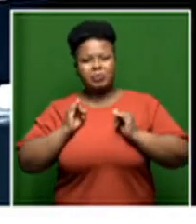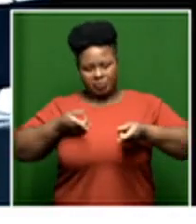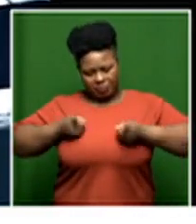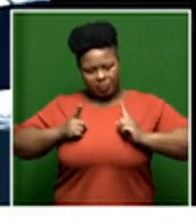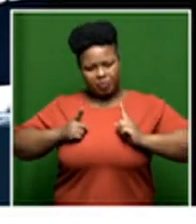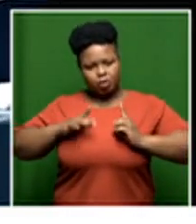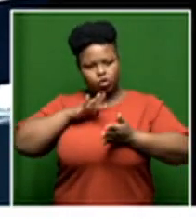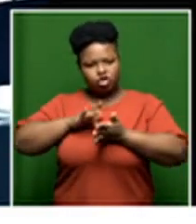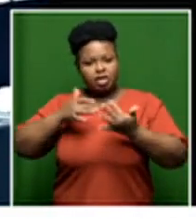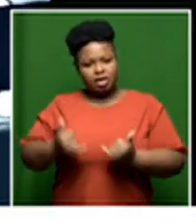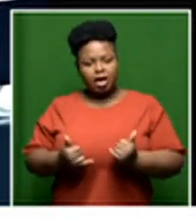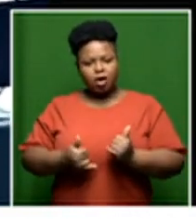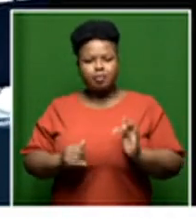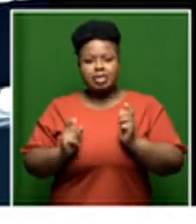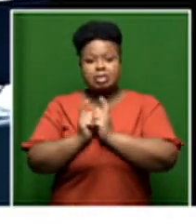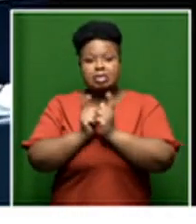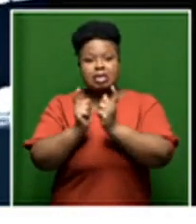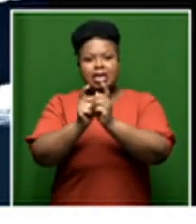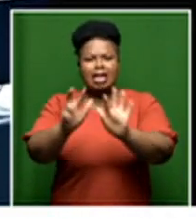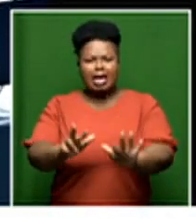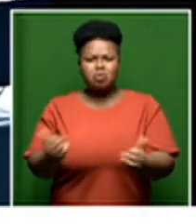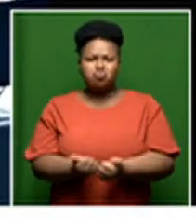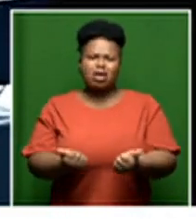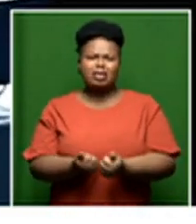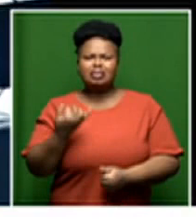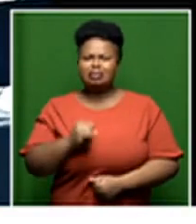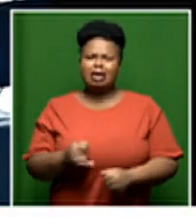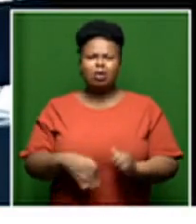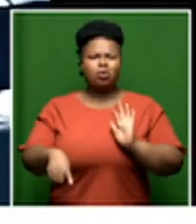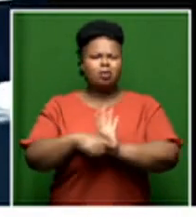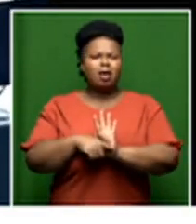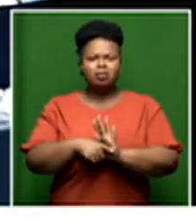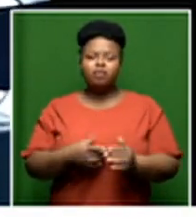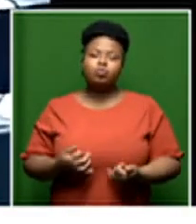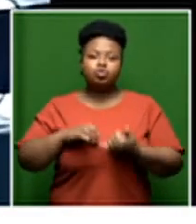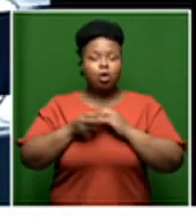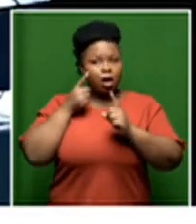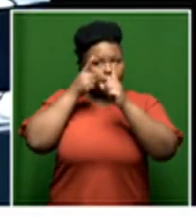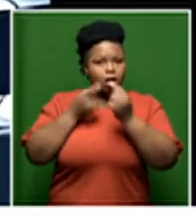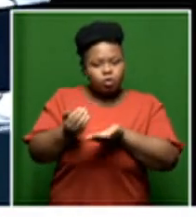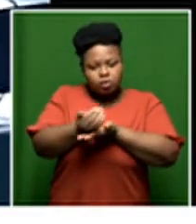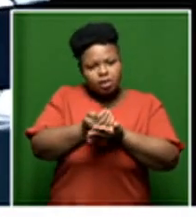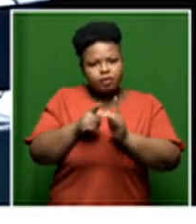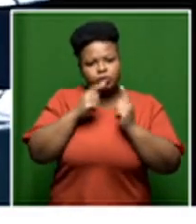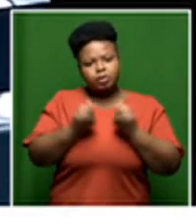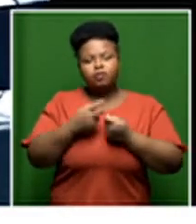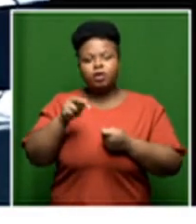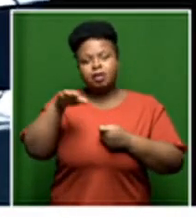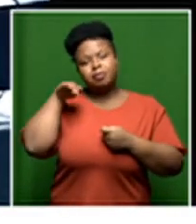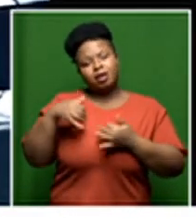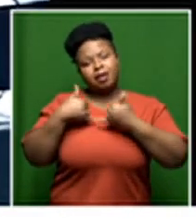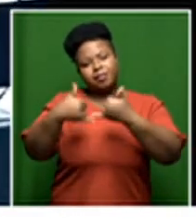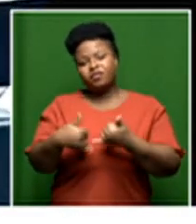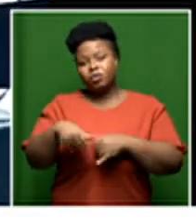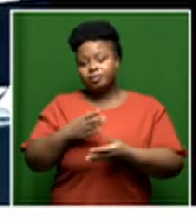8 games winless, and we are looking at basically saving our team, saving our status. Doing well at the Nedbank Cup, we are playing a semi-final